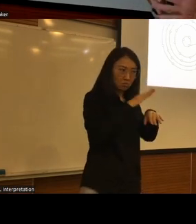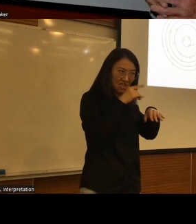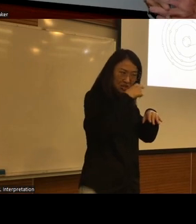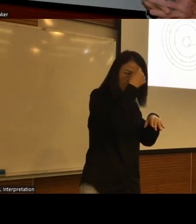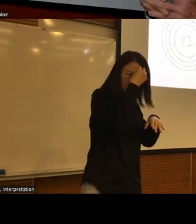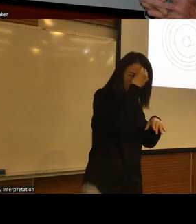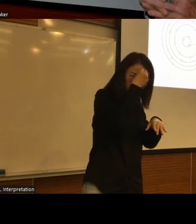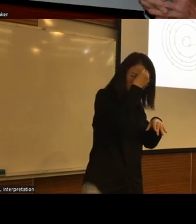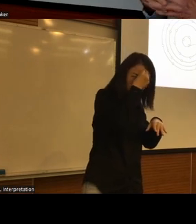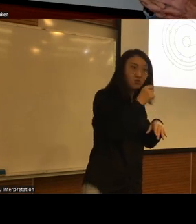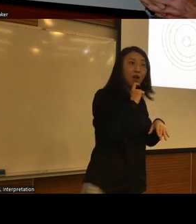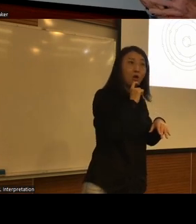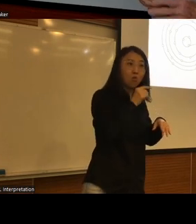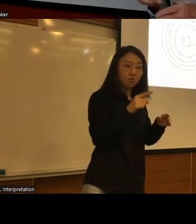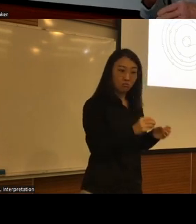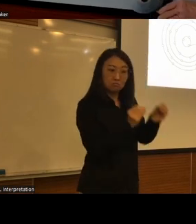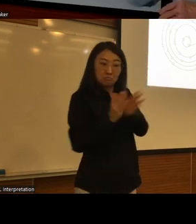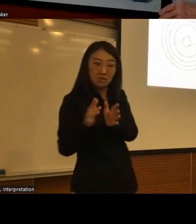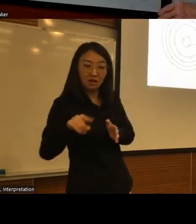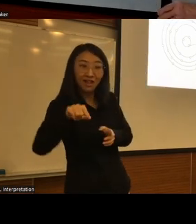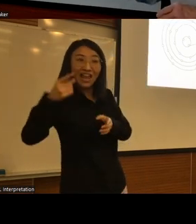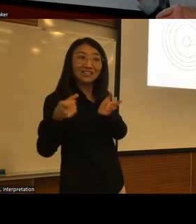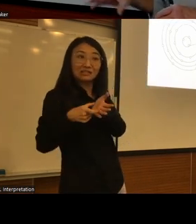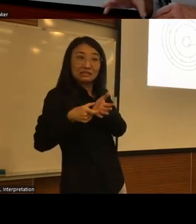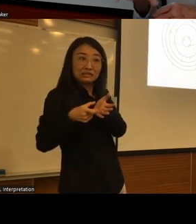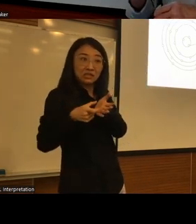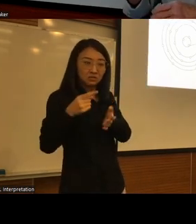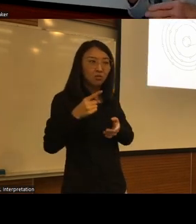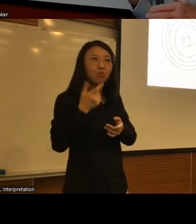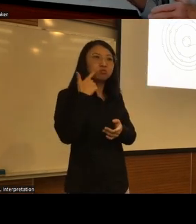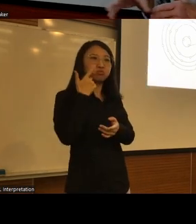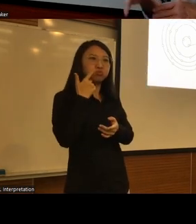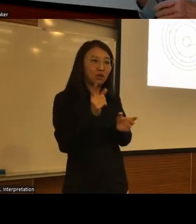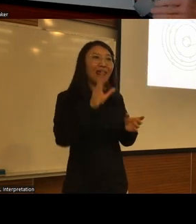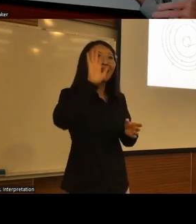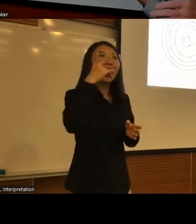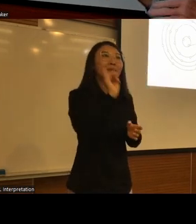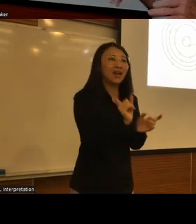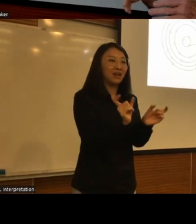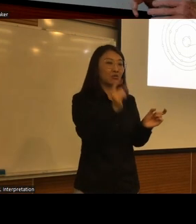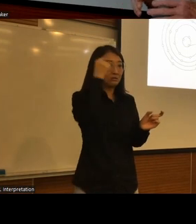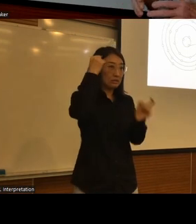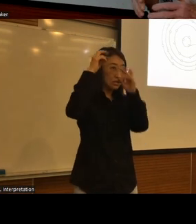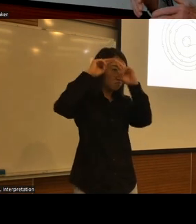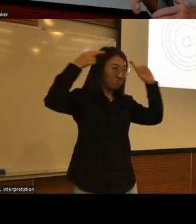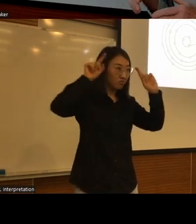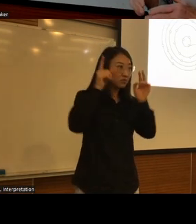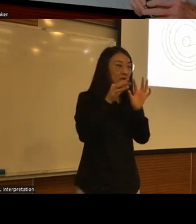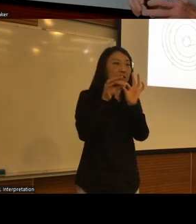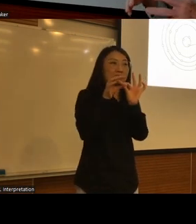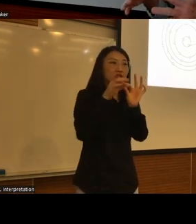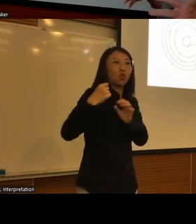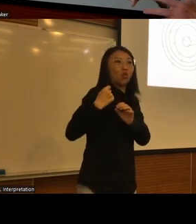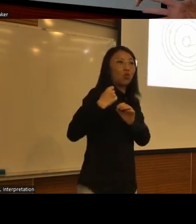the escort effect, probably because they're linked to networks of neurons in